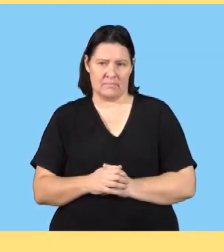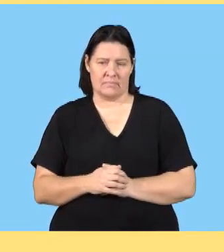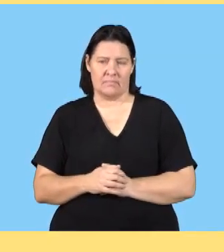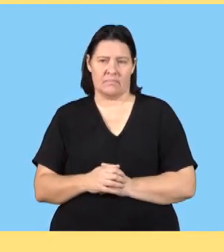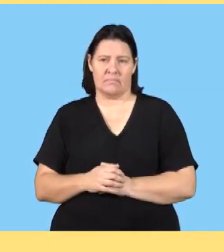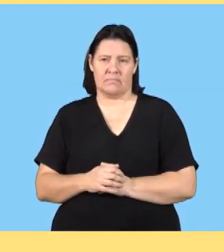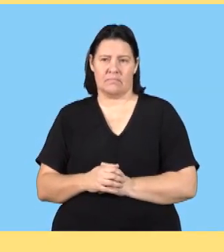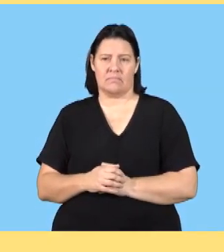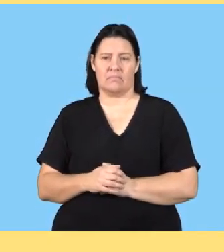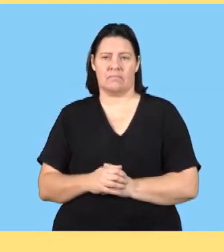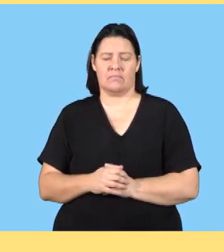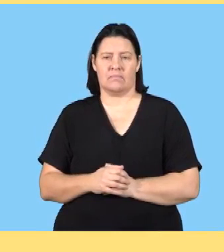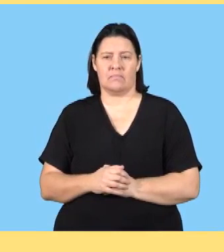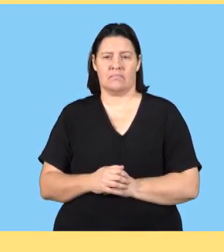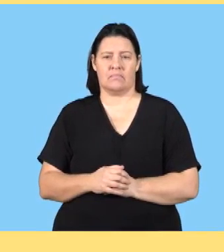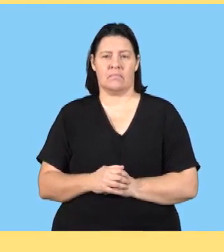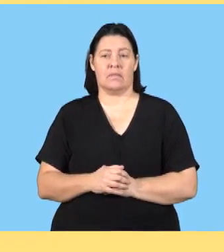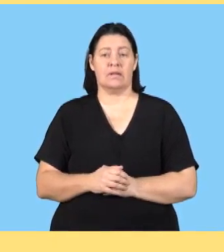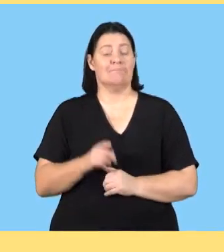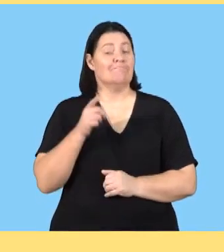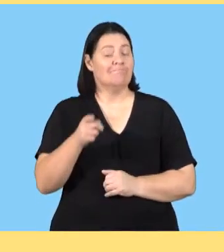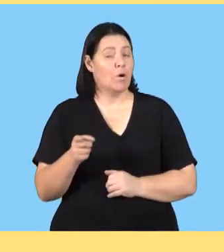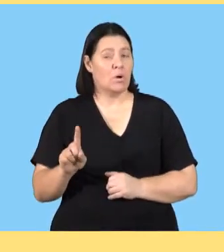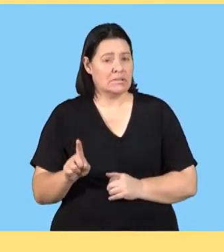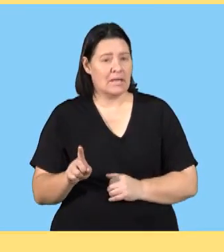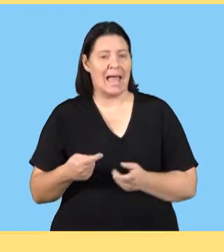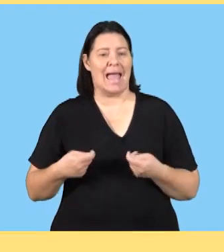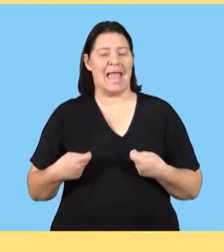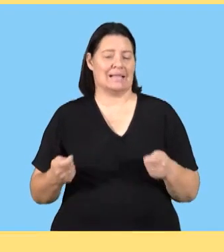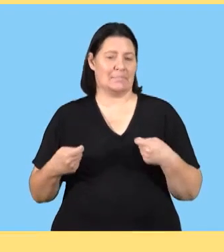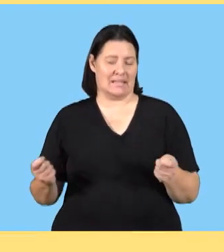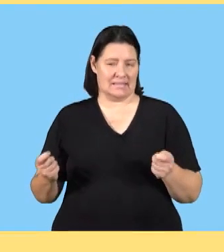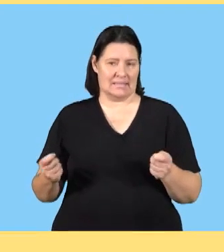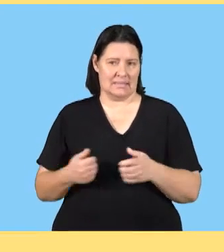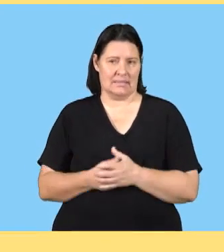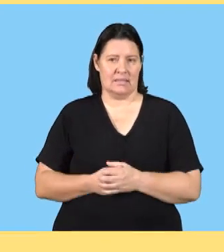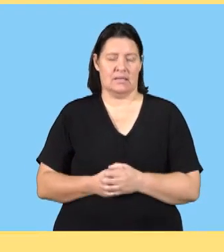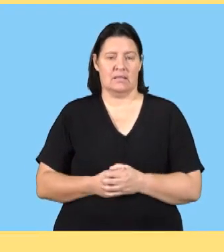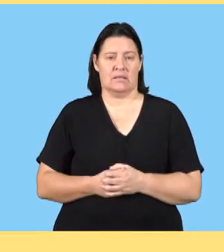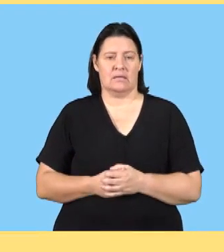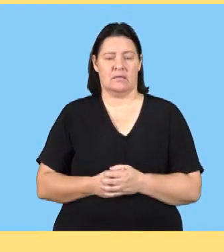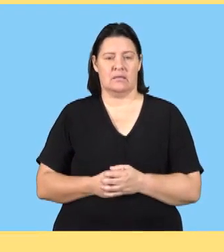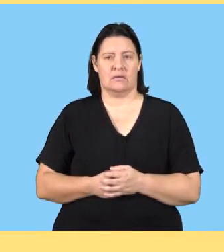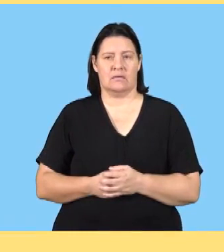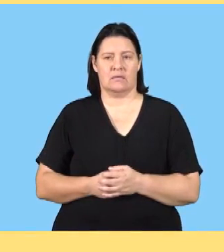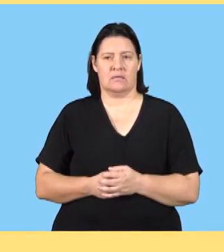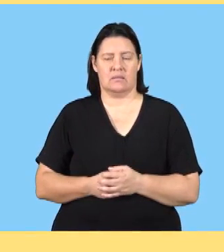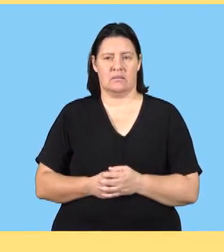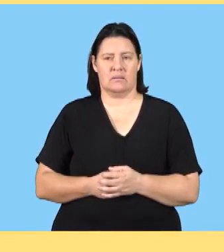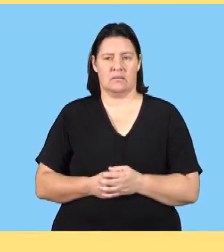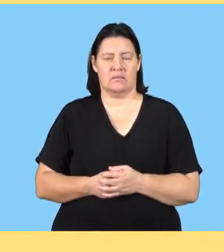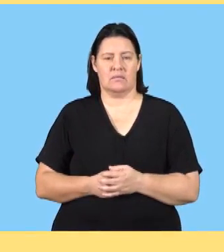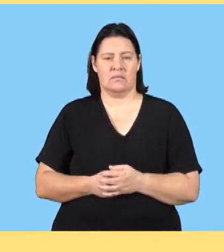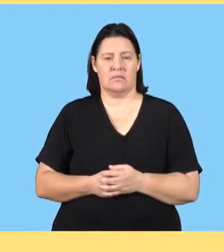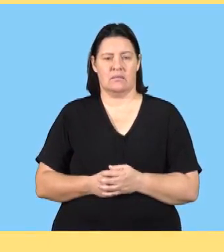Okay? Bad debts. And bad debts is an expense. There, my pen is